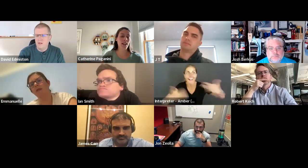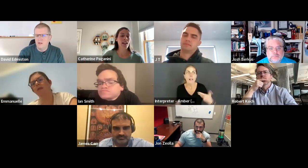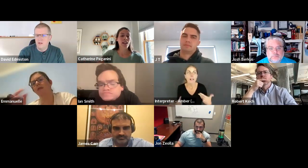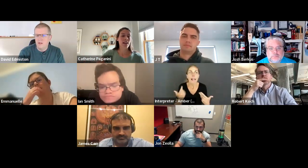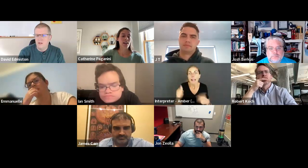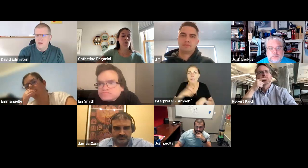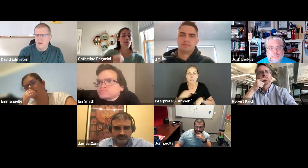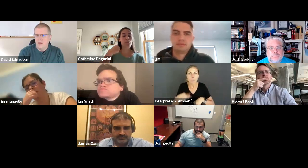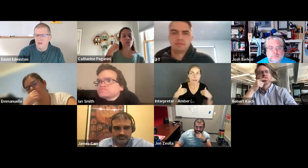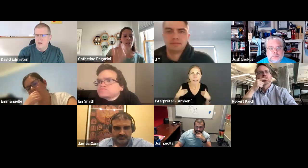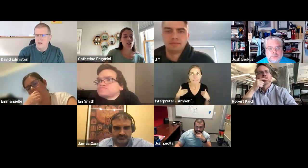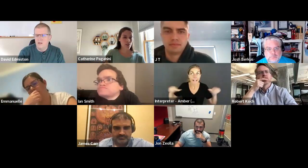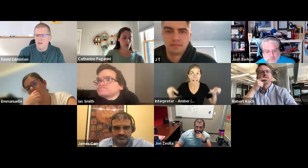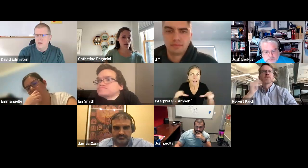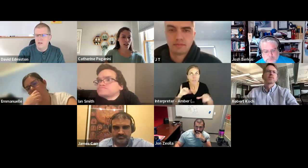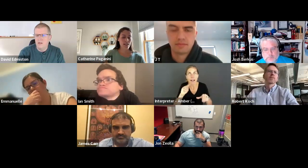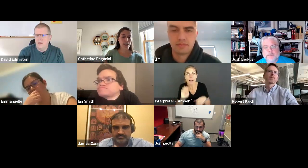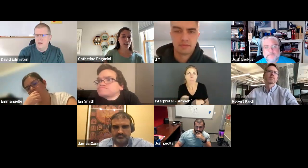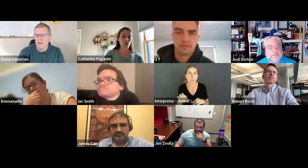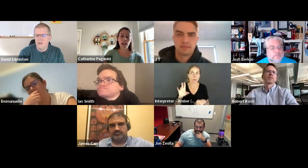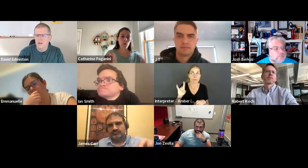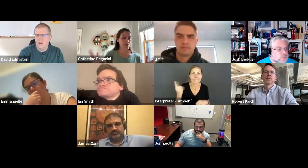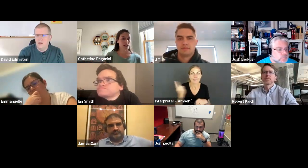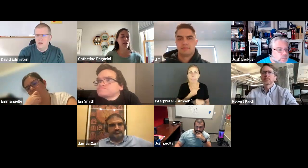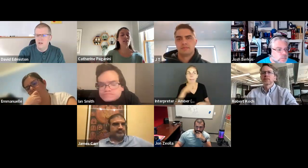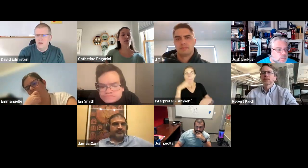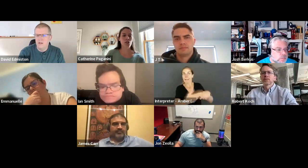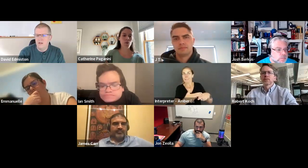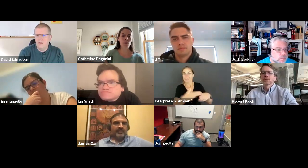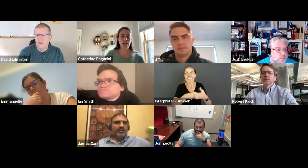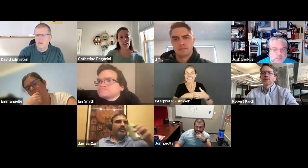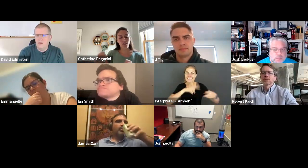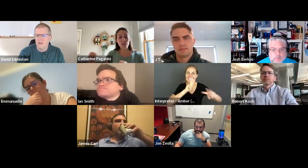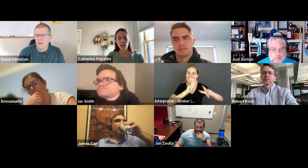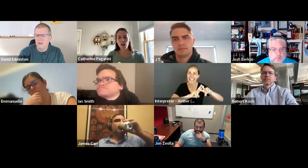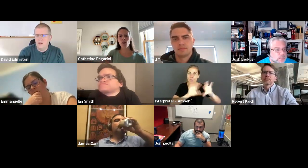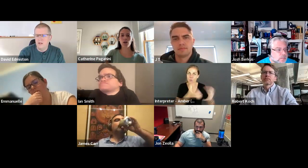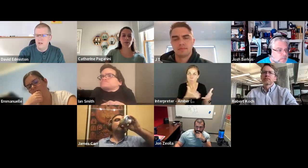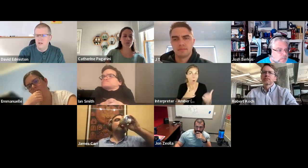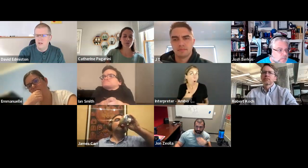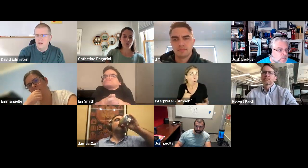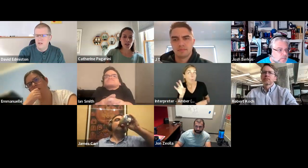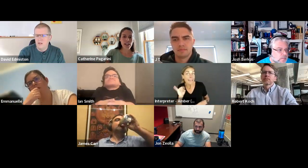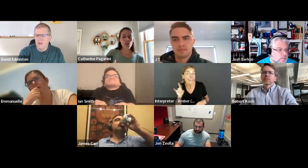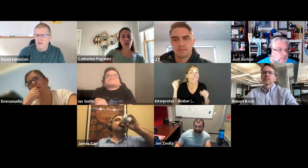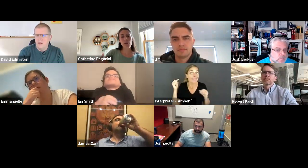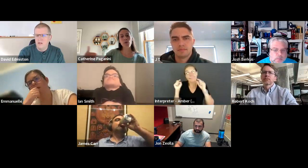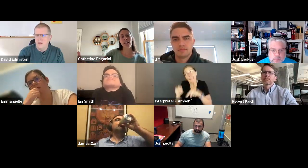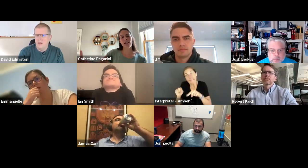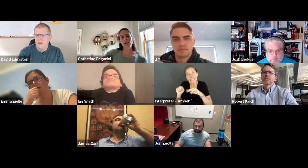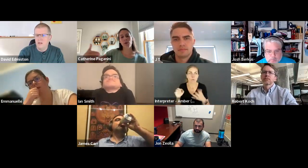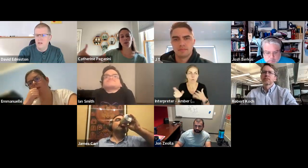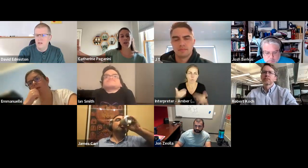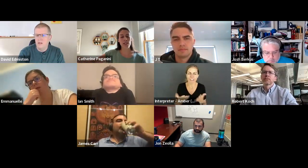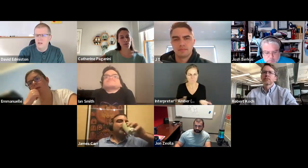something, mention it to that Slack group. Hey, we've done this, you know, maybe like our video, like so that people